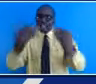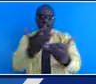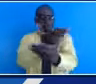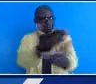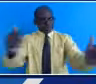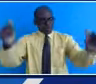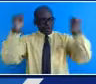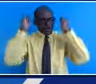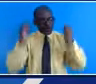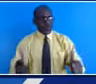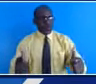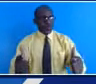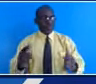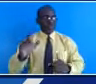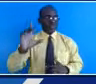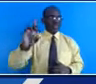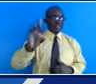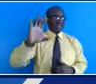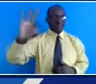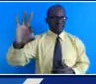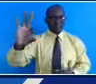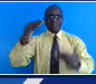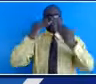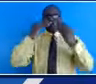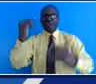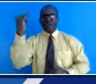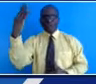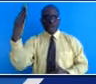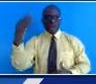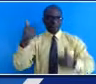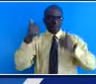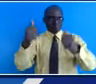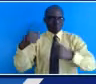you. Thank you very much. Thank you.